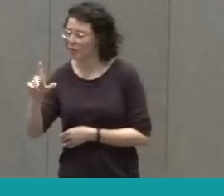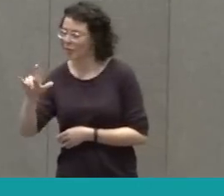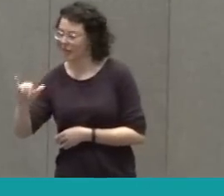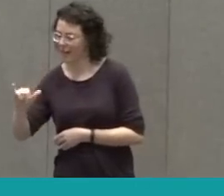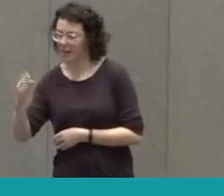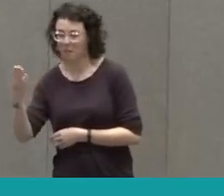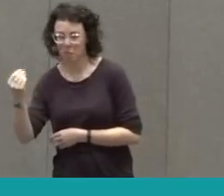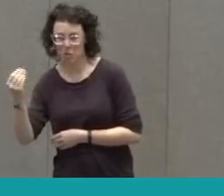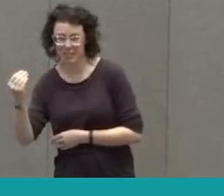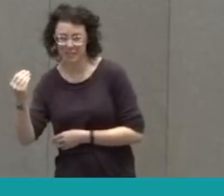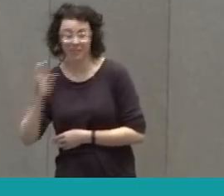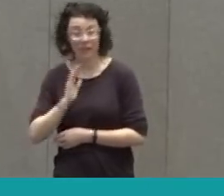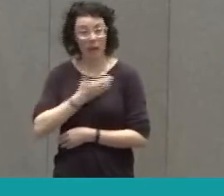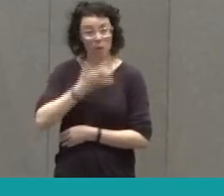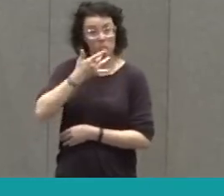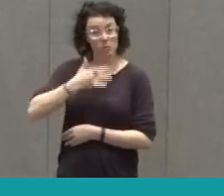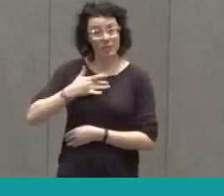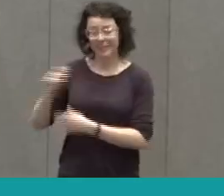is your birthday?